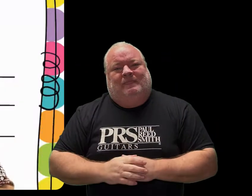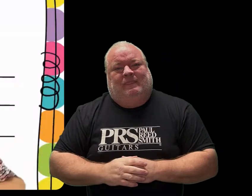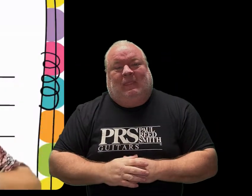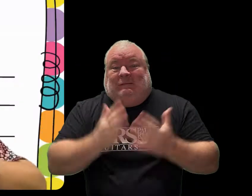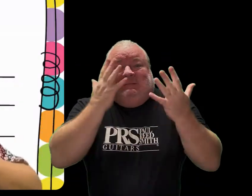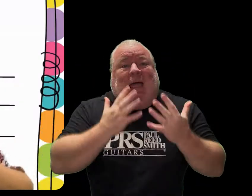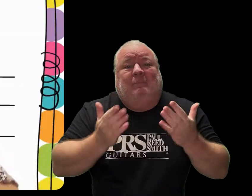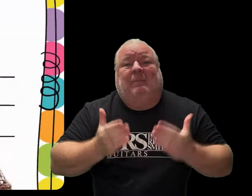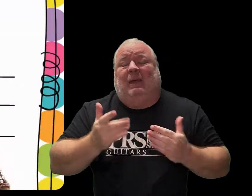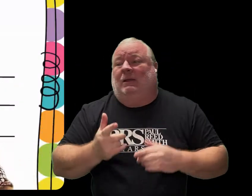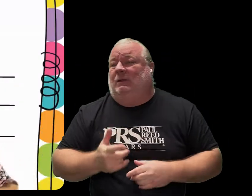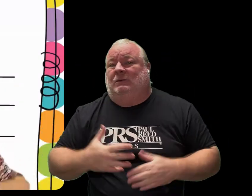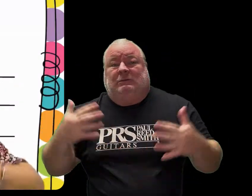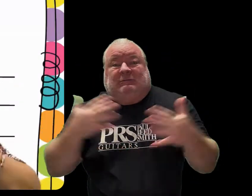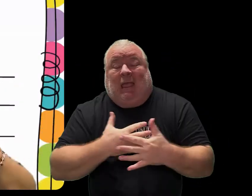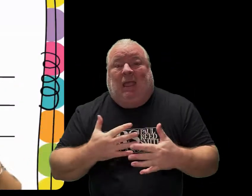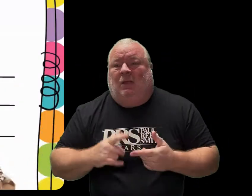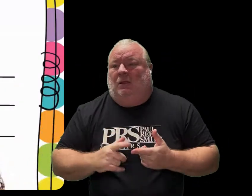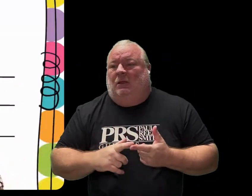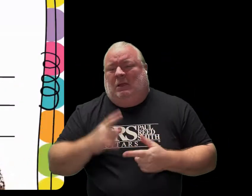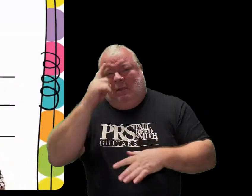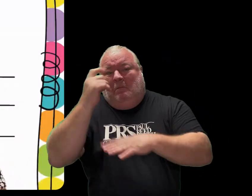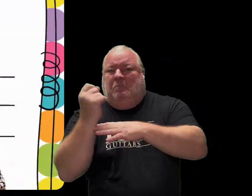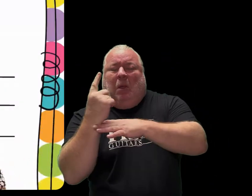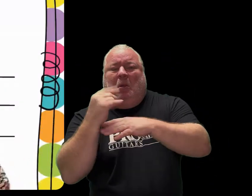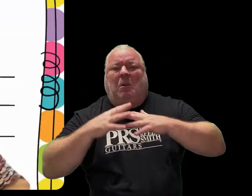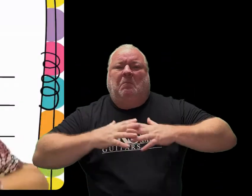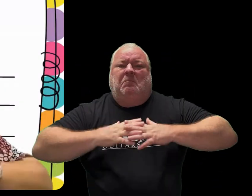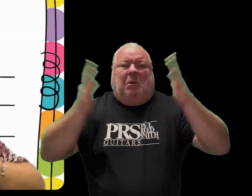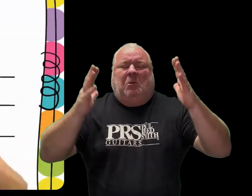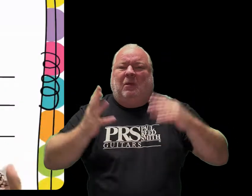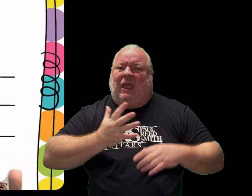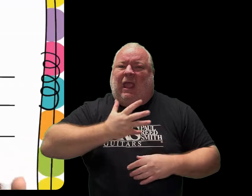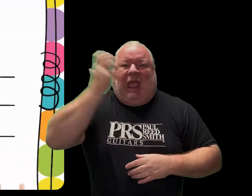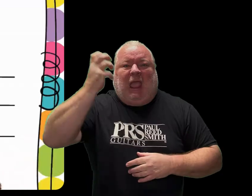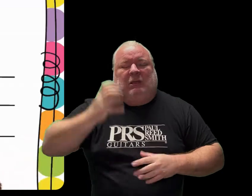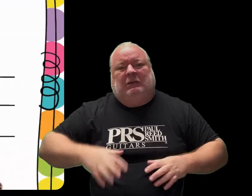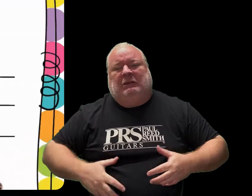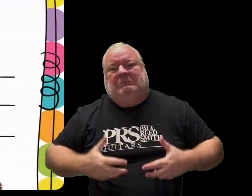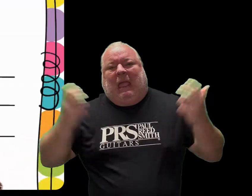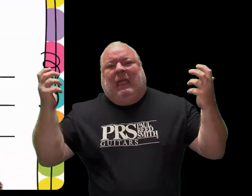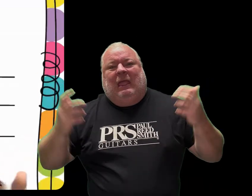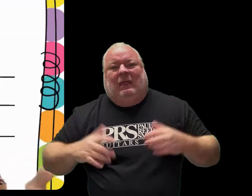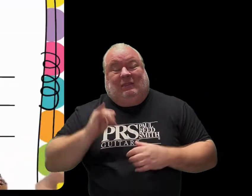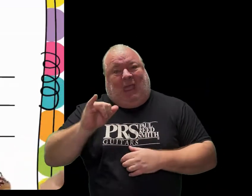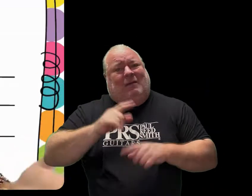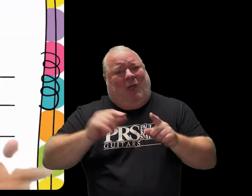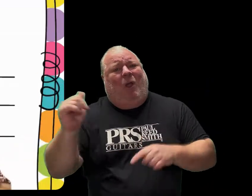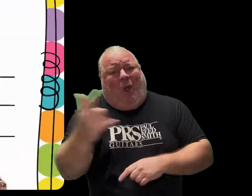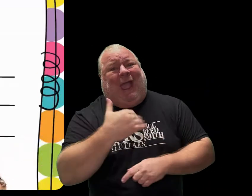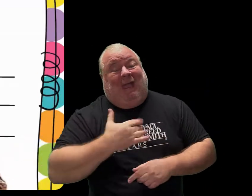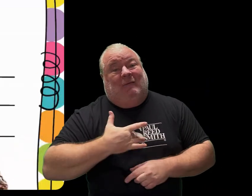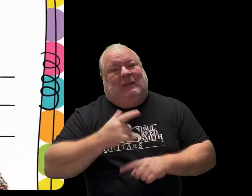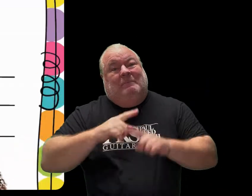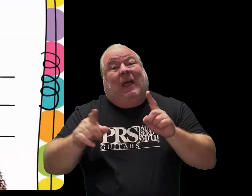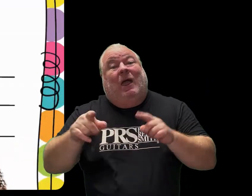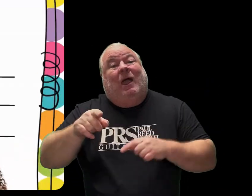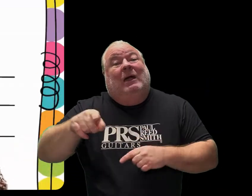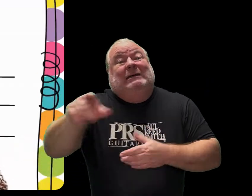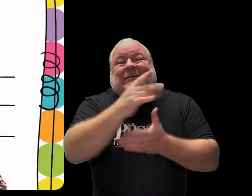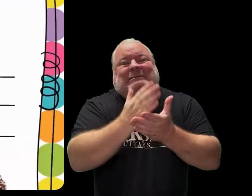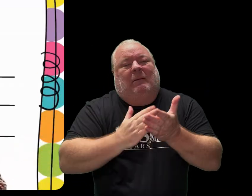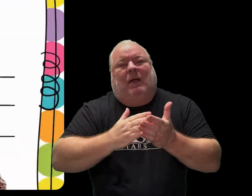sad or scared or angry. We all have those feelings, but not all of us